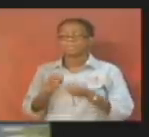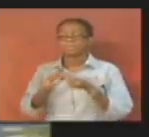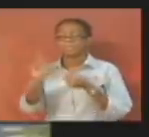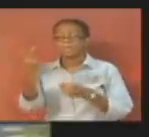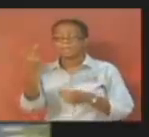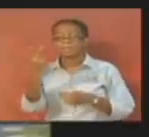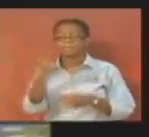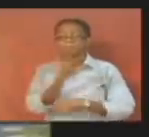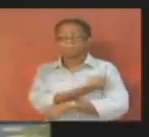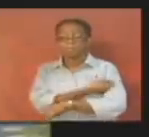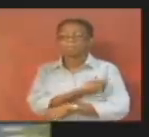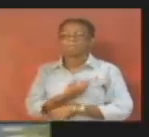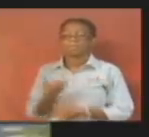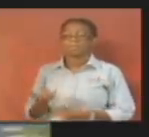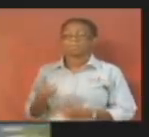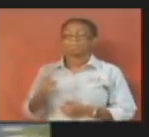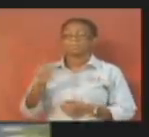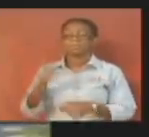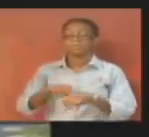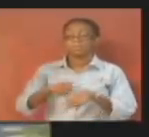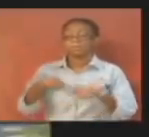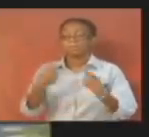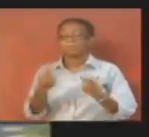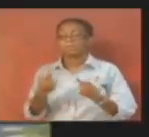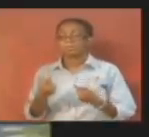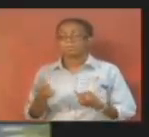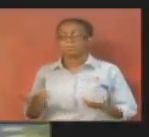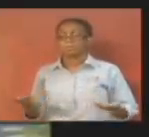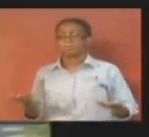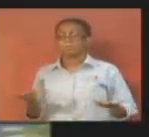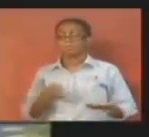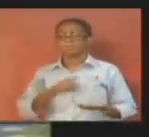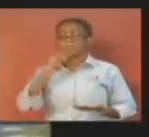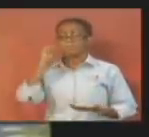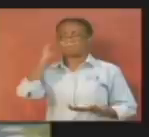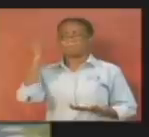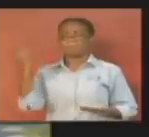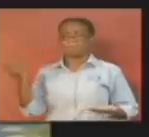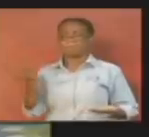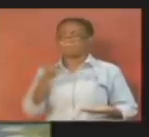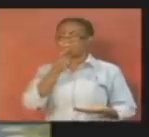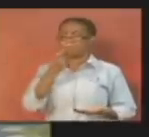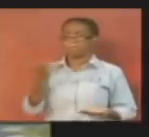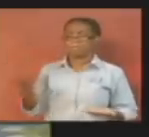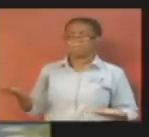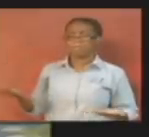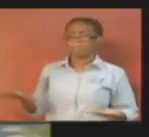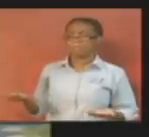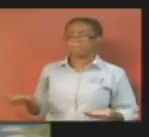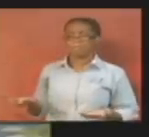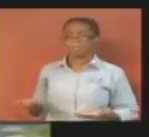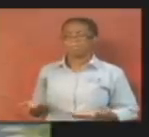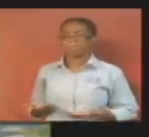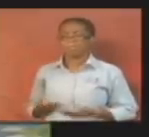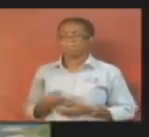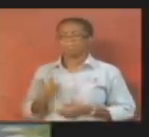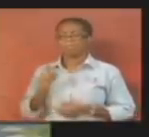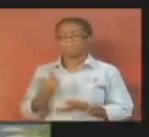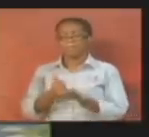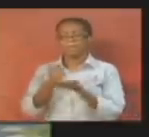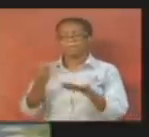everybody in the household has COVID-19 except for the minor child. And this person is about to